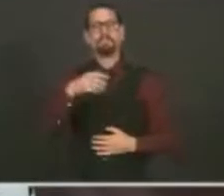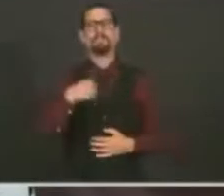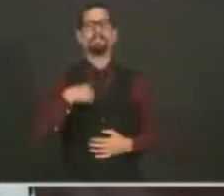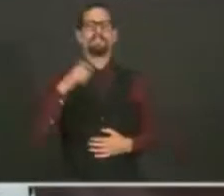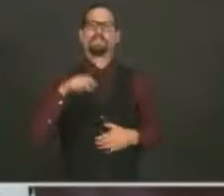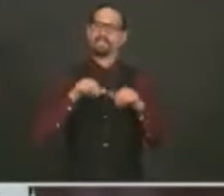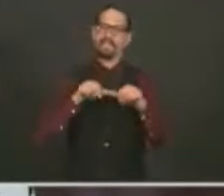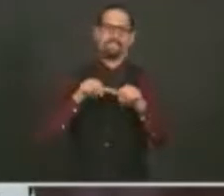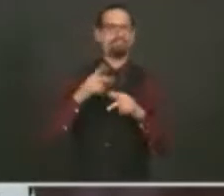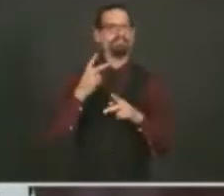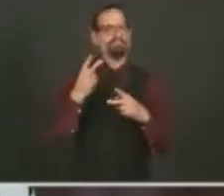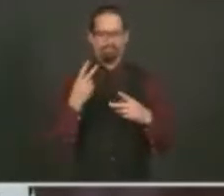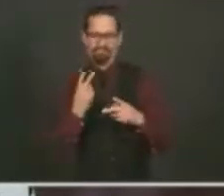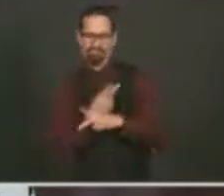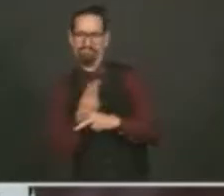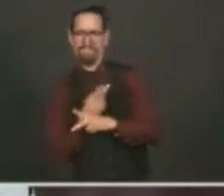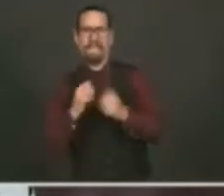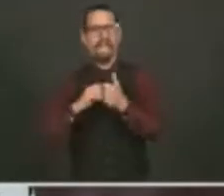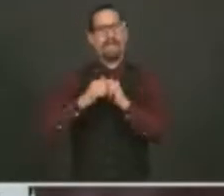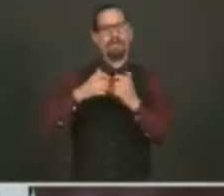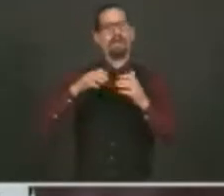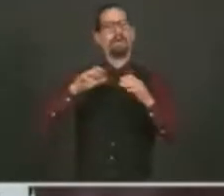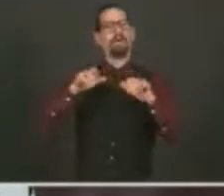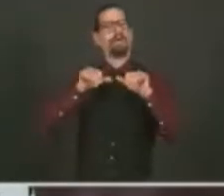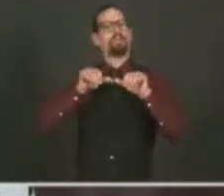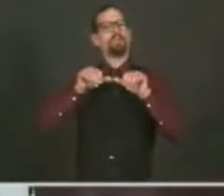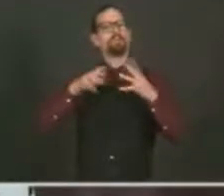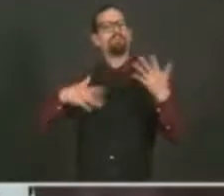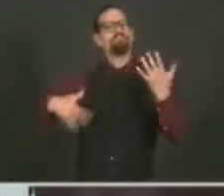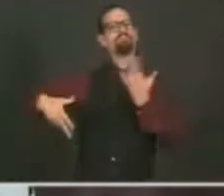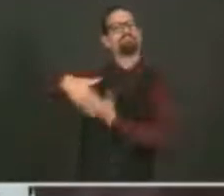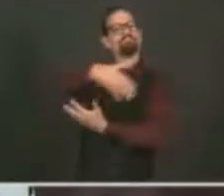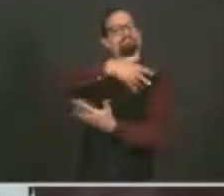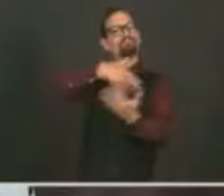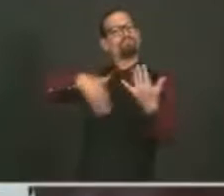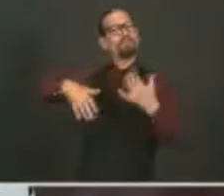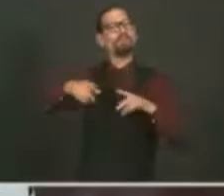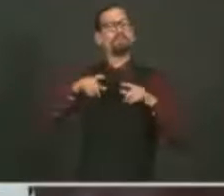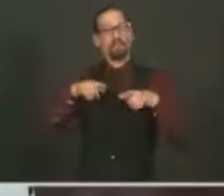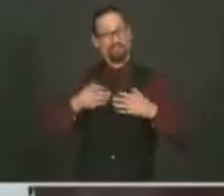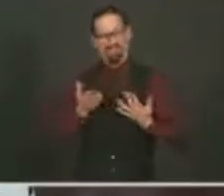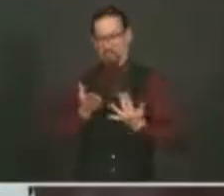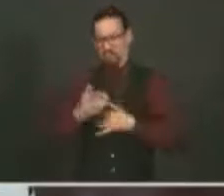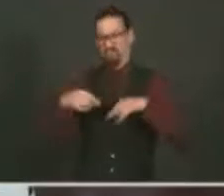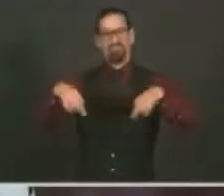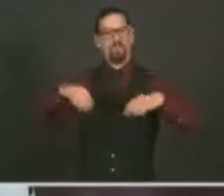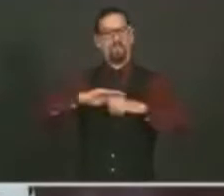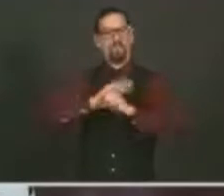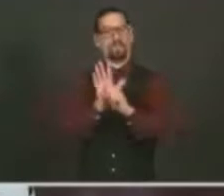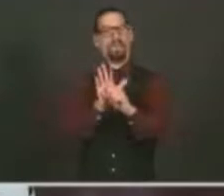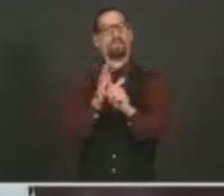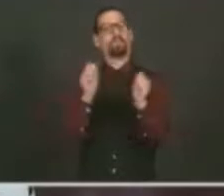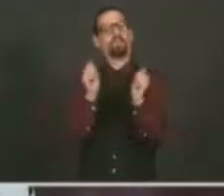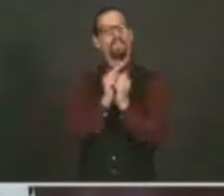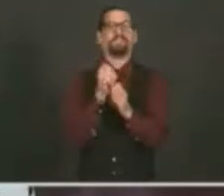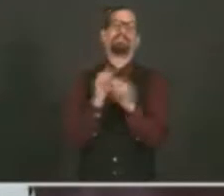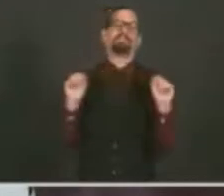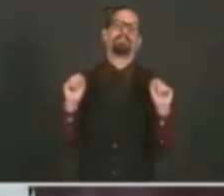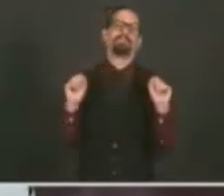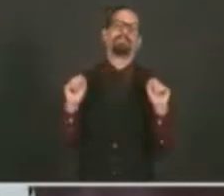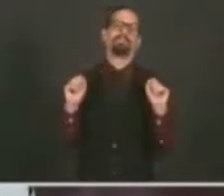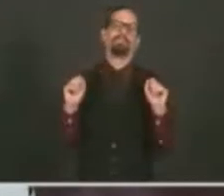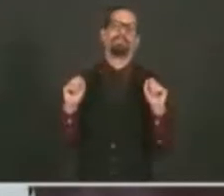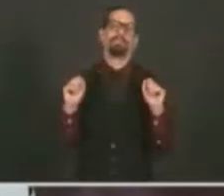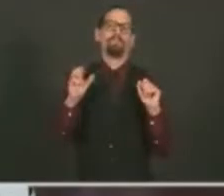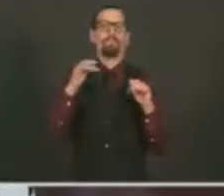socially interact with each other in a COVID-19 safe way. And that means wearing a mask